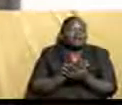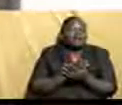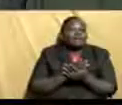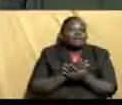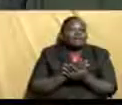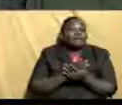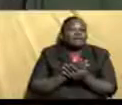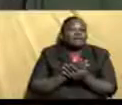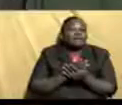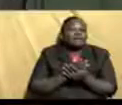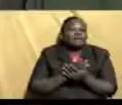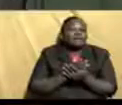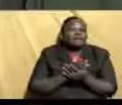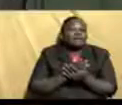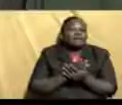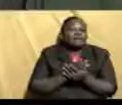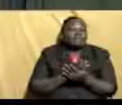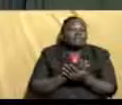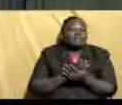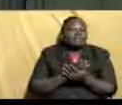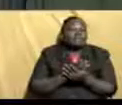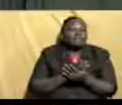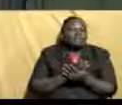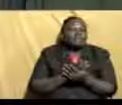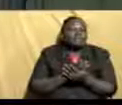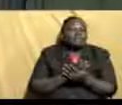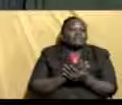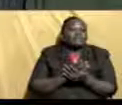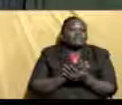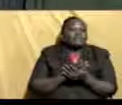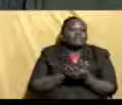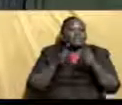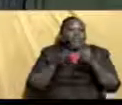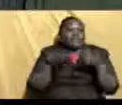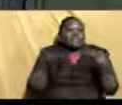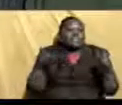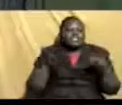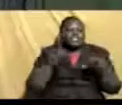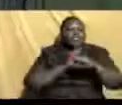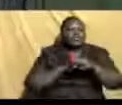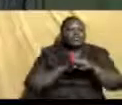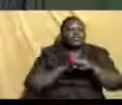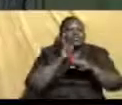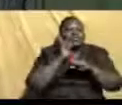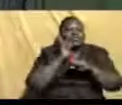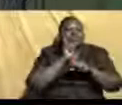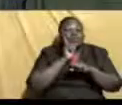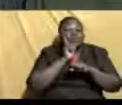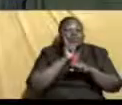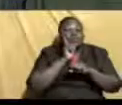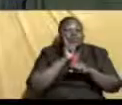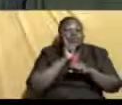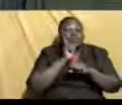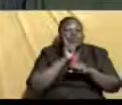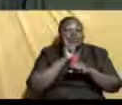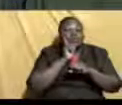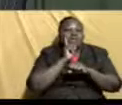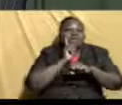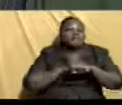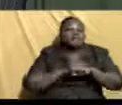We'll adjourn and convene tomorrow morning at 9. We'll begin with